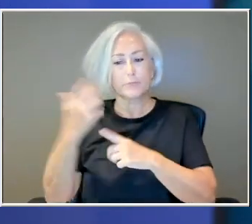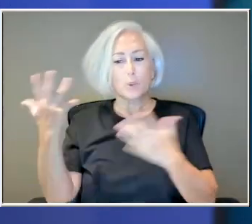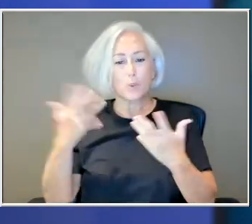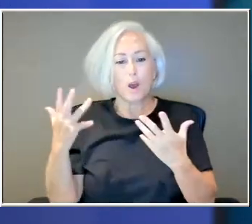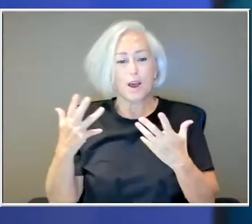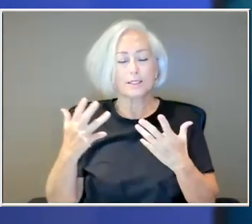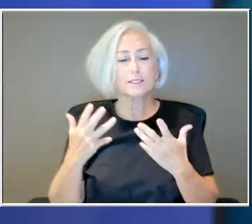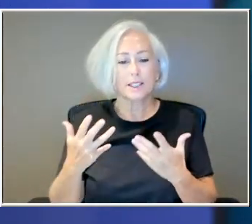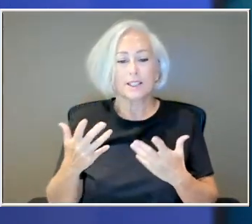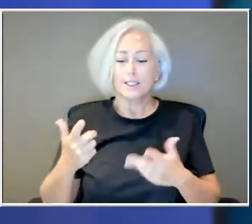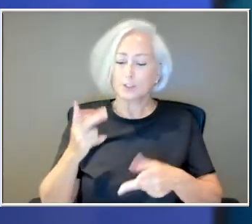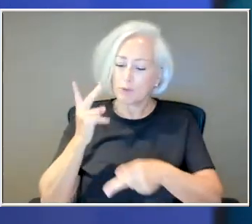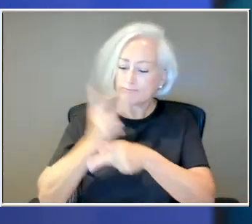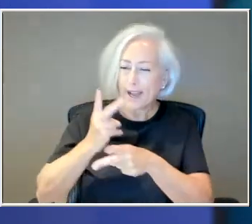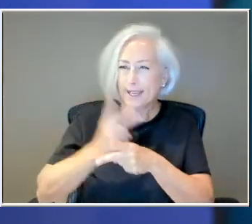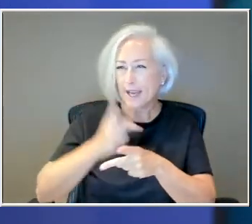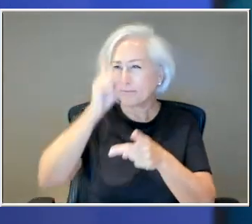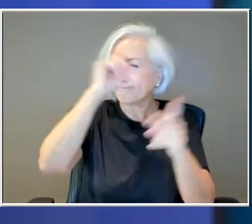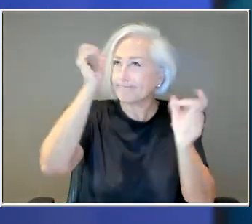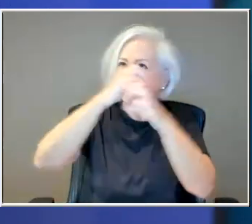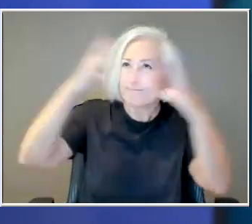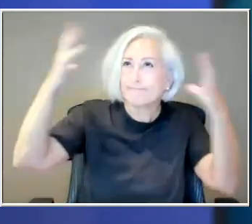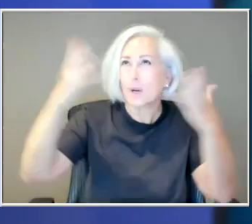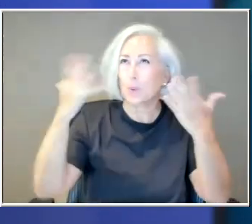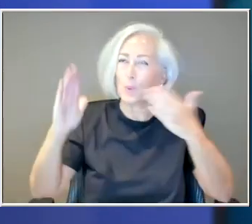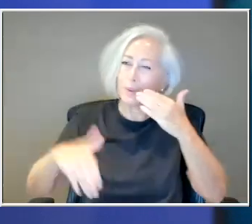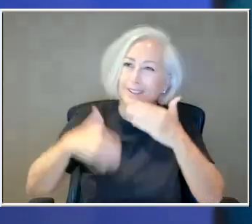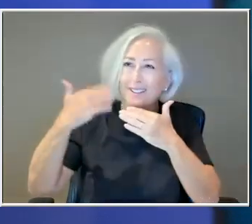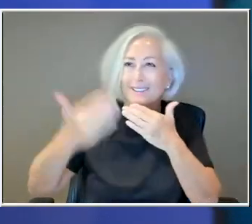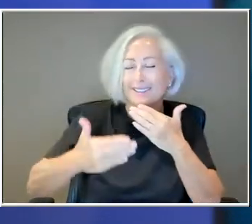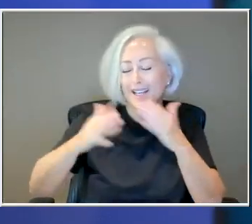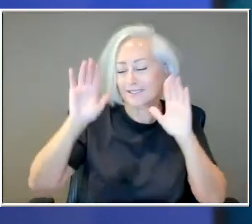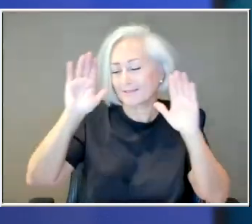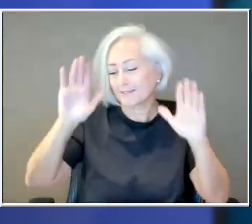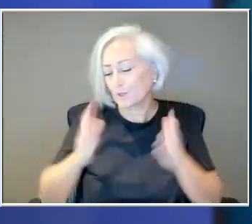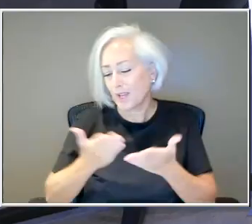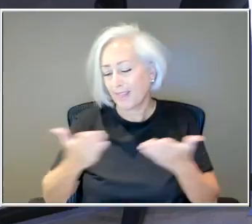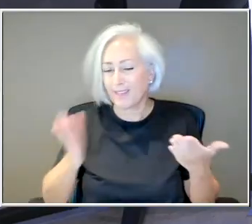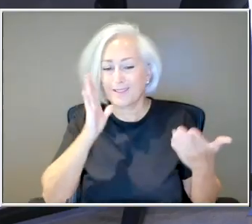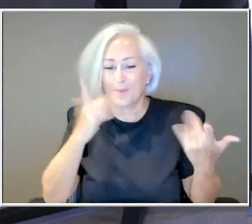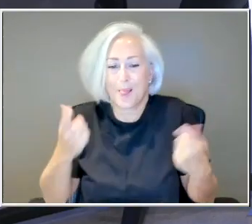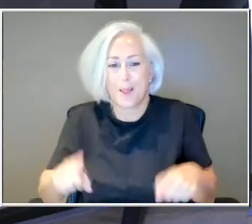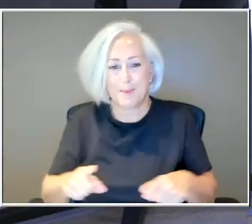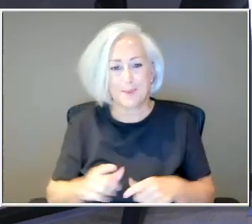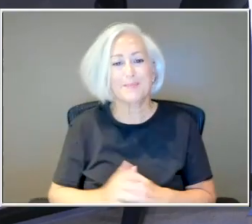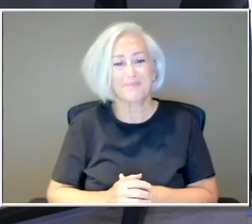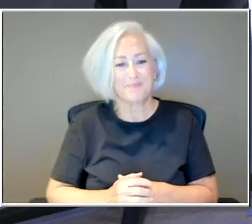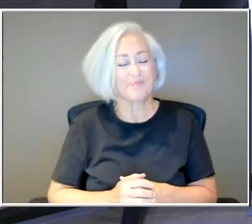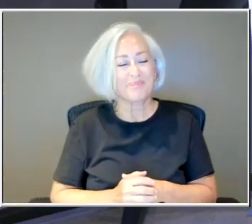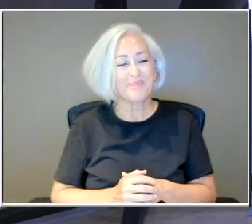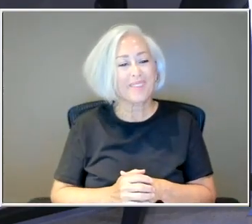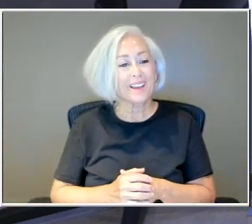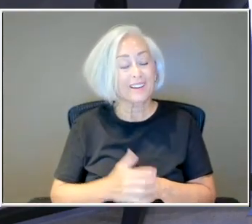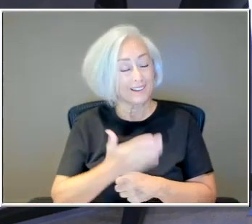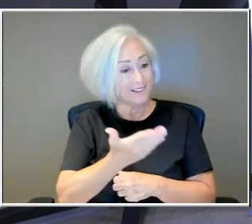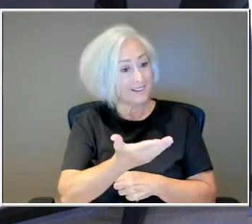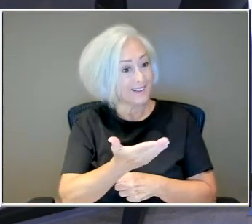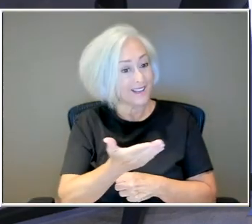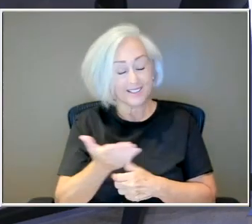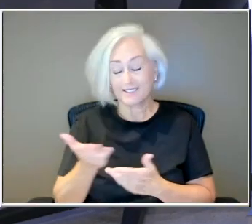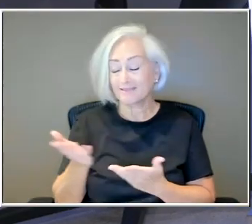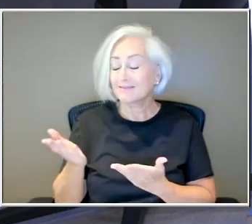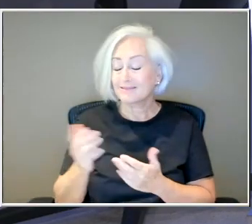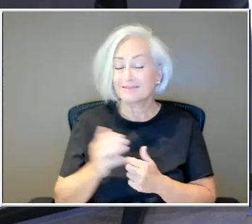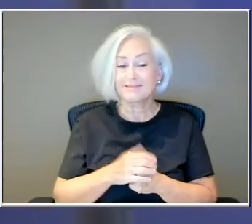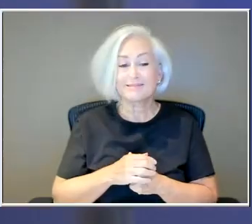keep imagining the next best thing in my life. So moving forward. Well, a really good thing. Yeah, go ahead, Dr. I gotta Shane. tell you, Brad